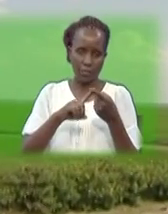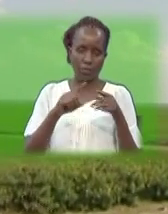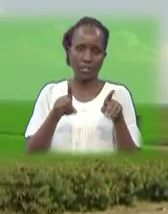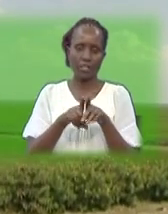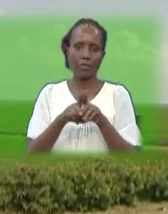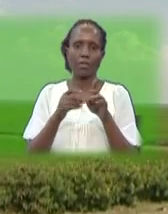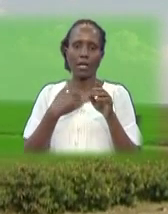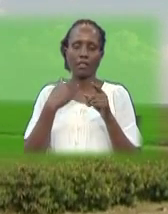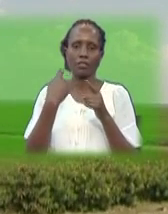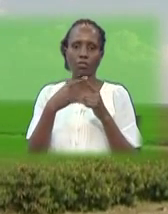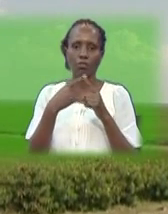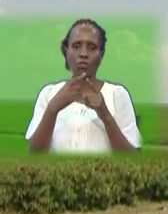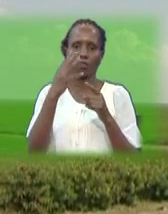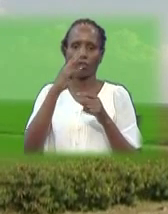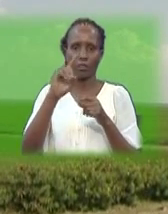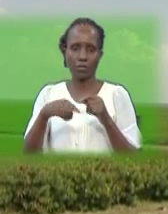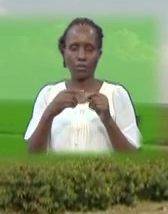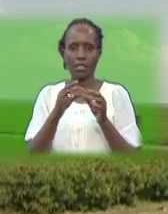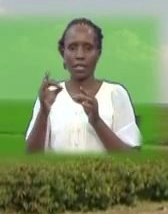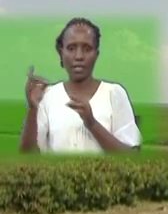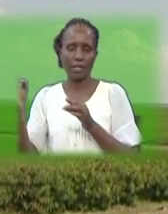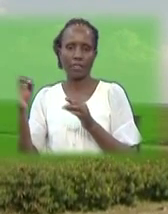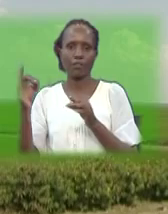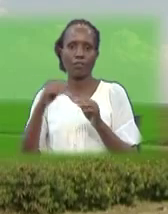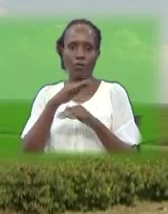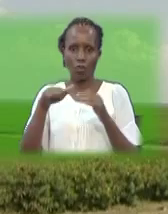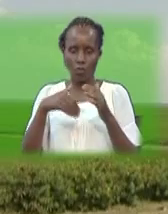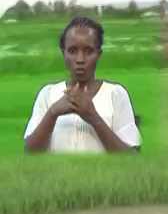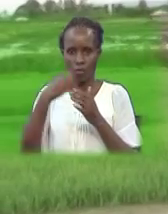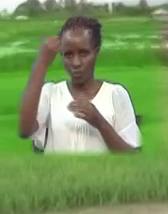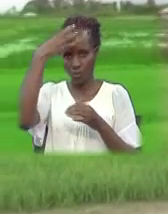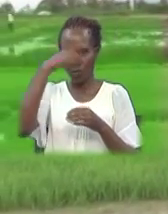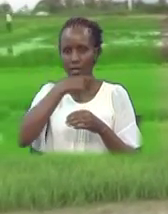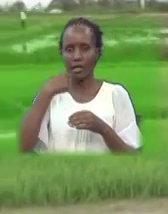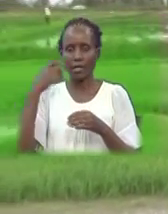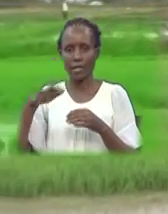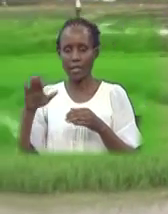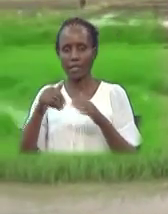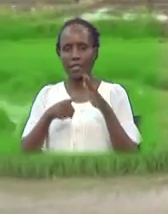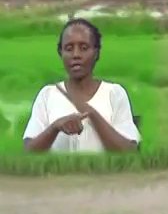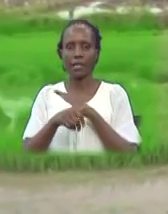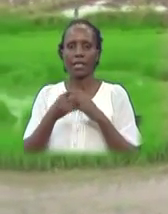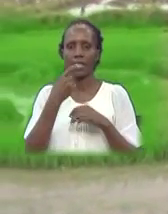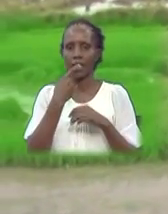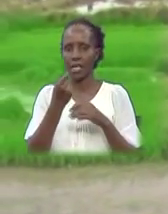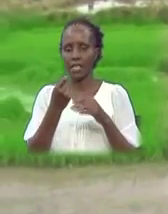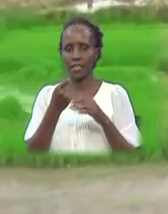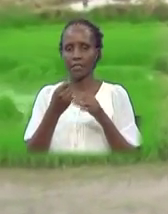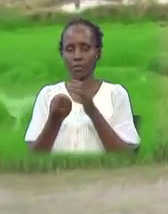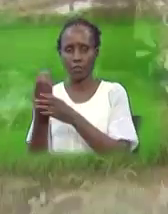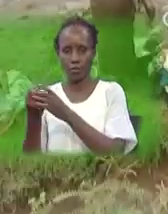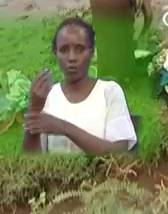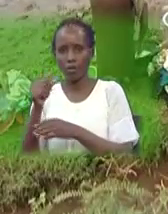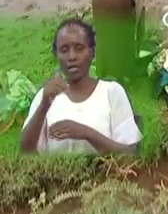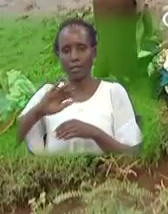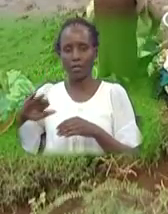scheme has a total of 4,000 acres of outgrower and juwakali areas under paddy production. The rest of